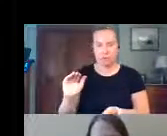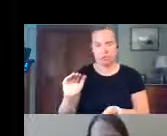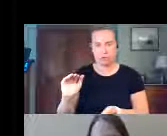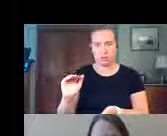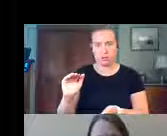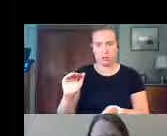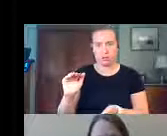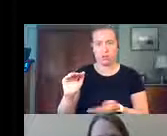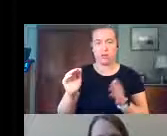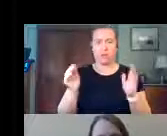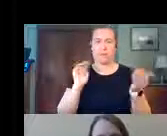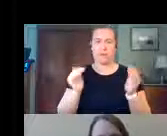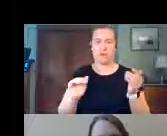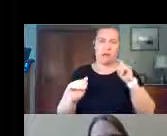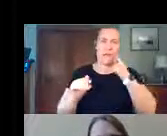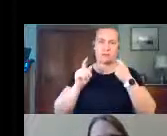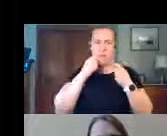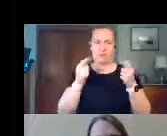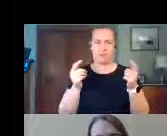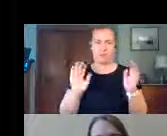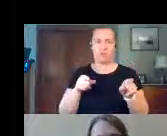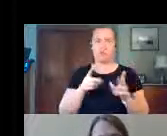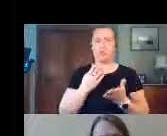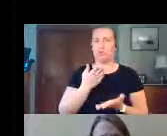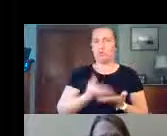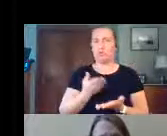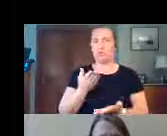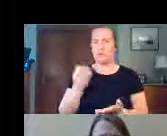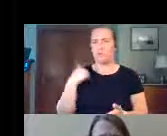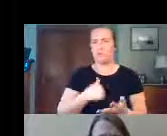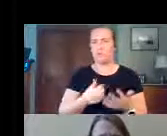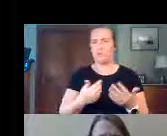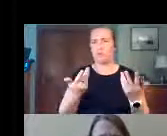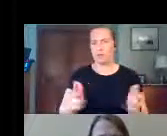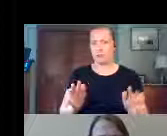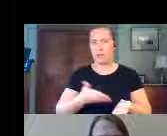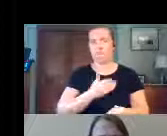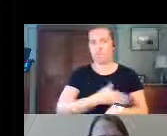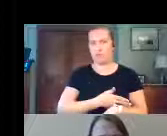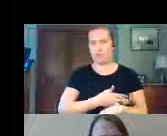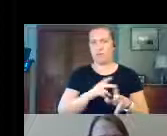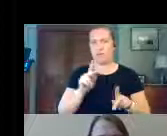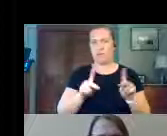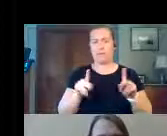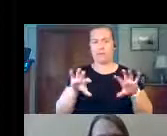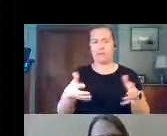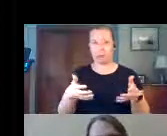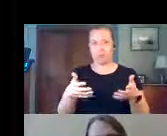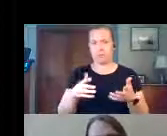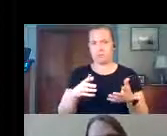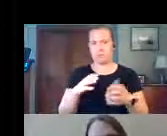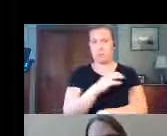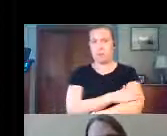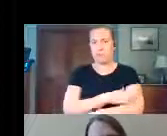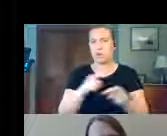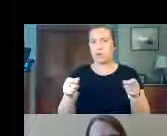to apples comparison, showing that we had an improved rate of population level of blood pressure control, and this was